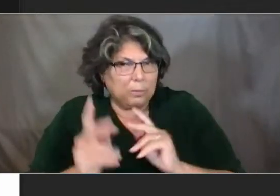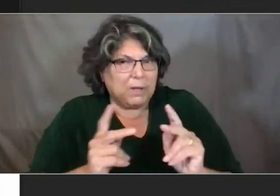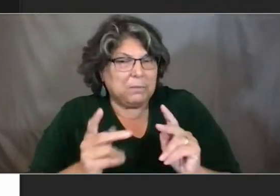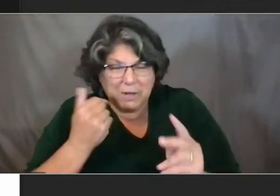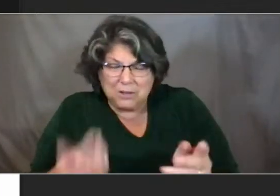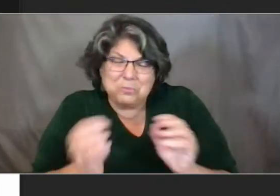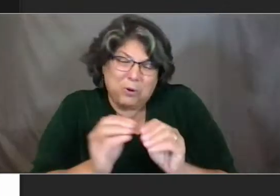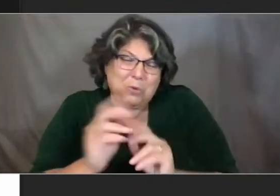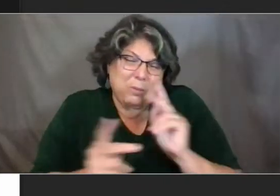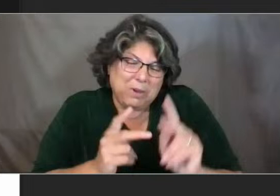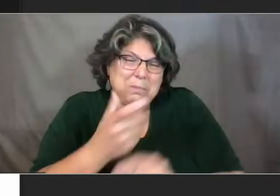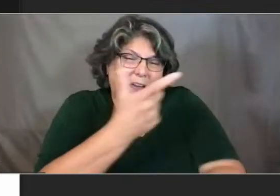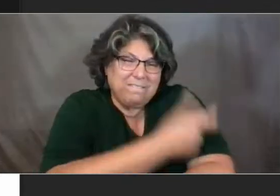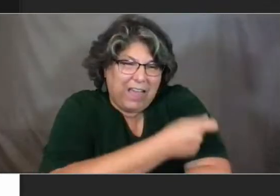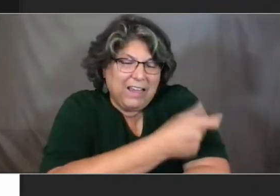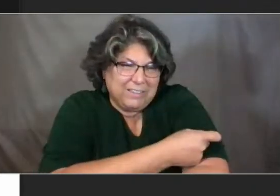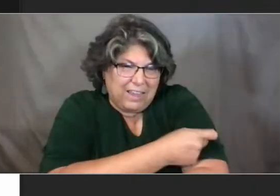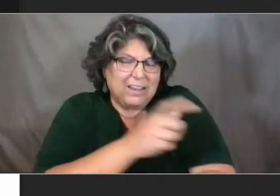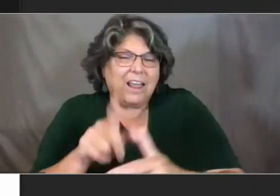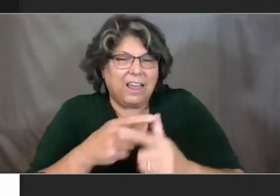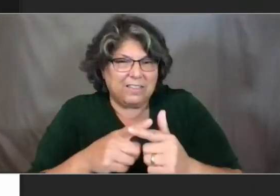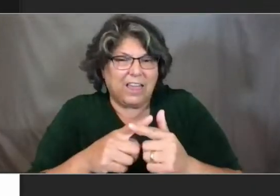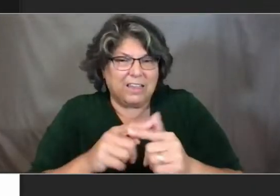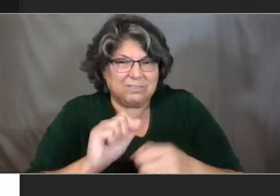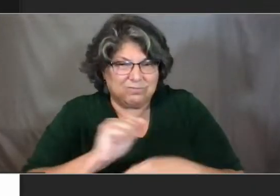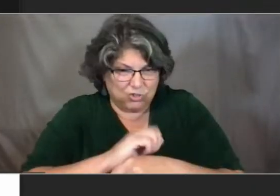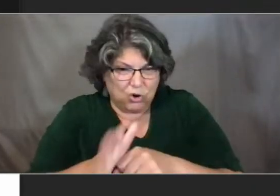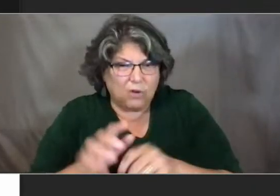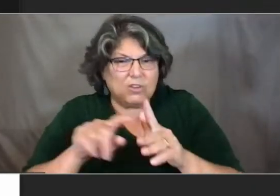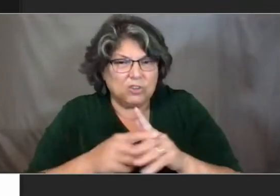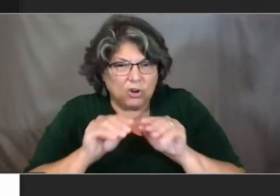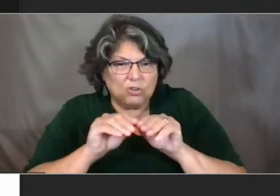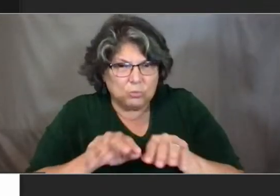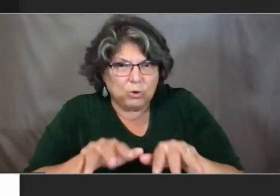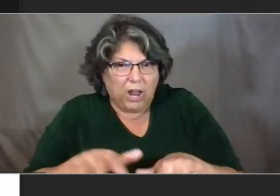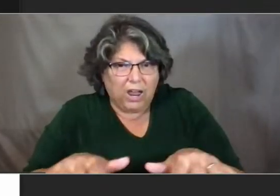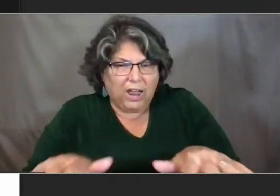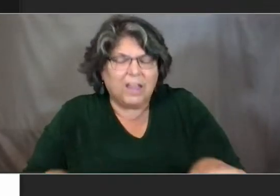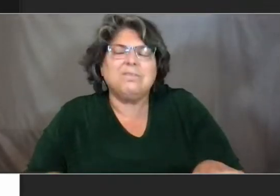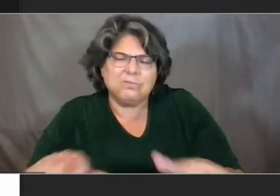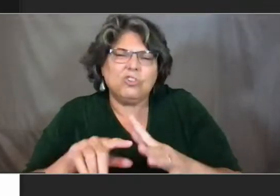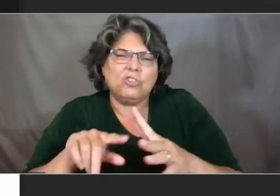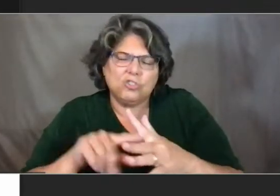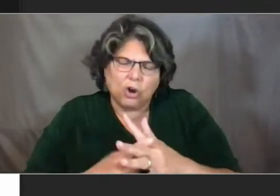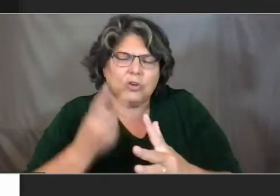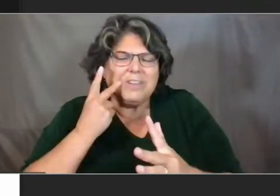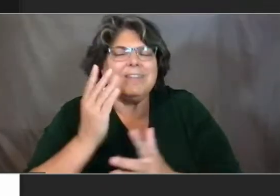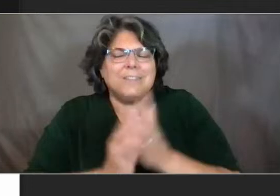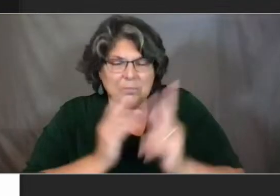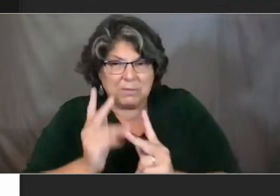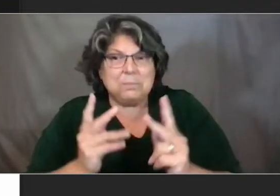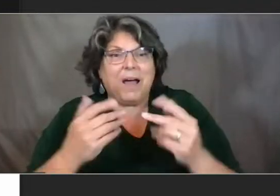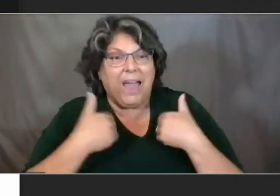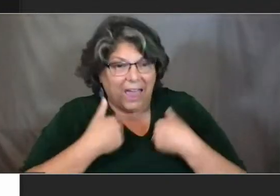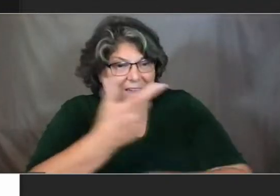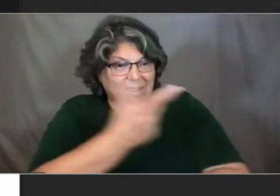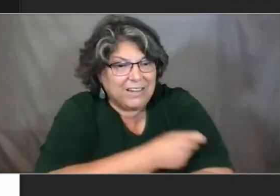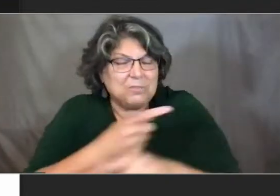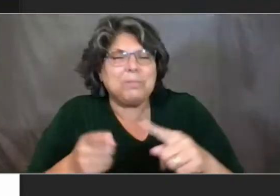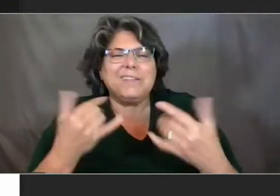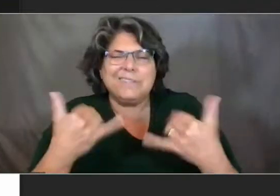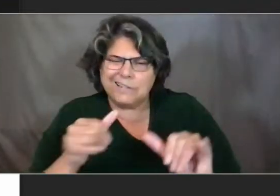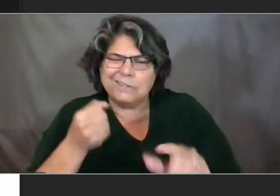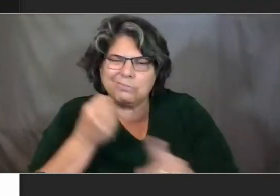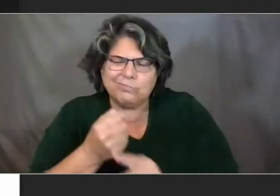as the cases continue to spread, we are seeing some of those post-vaccination infection cases. That chart is noted on the